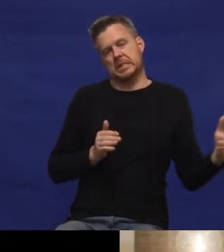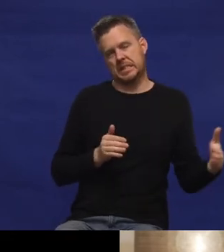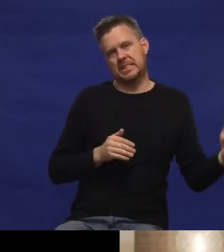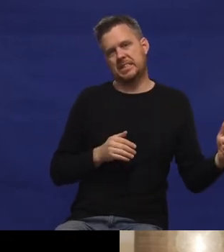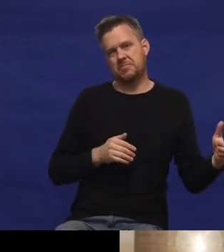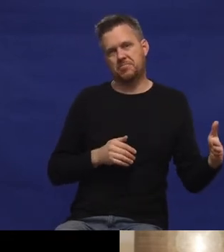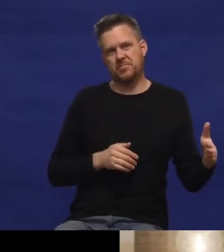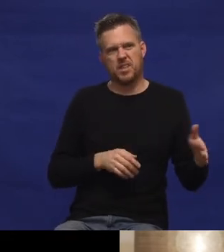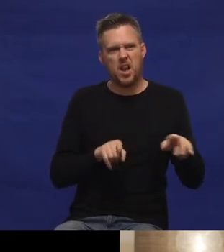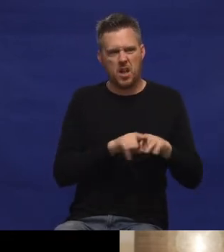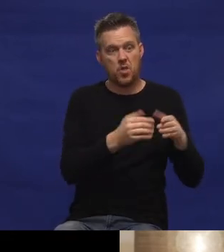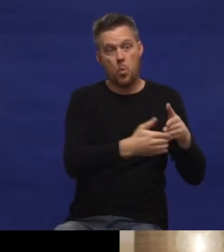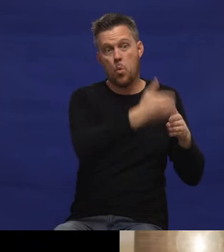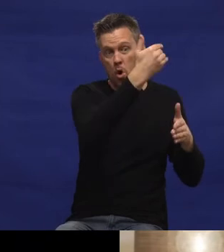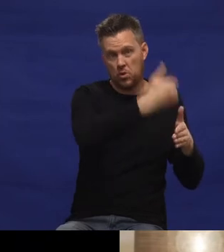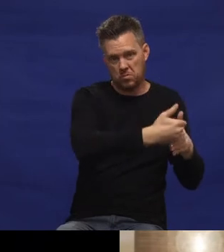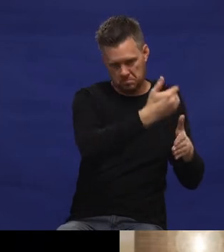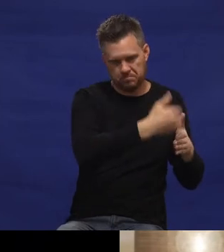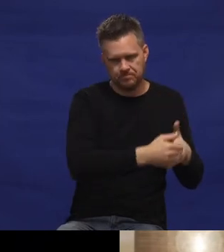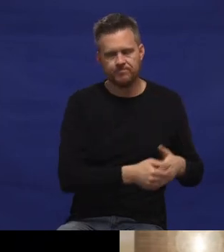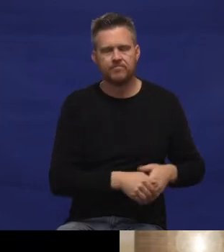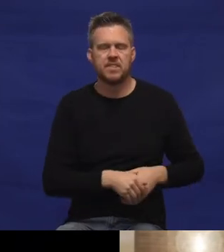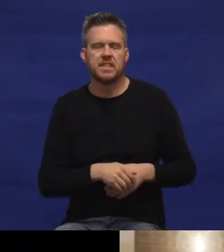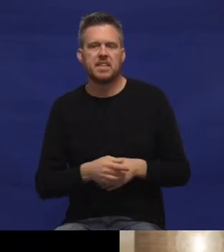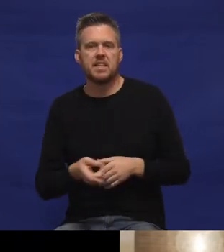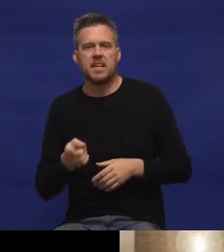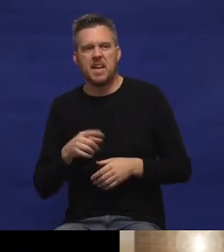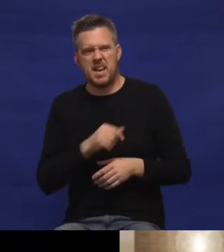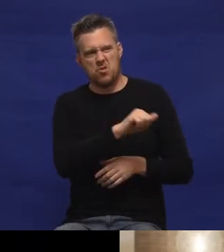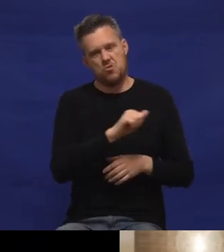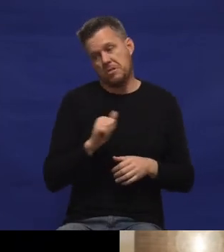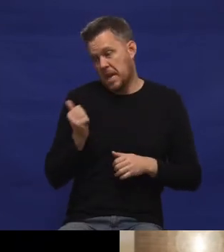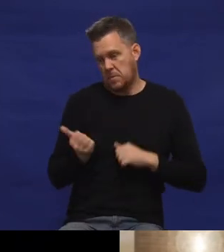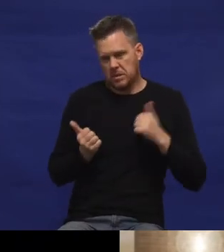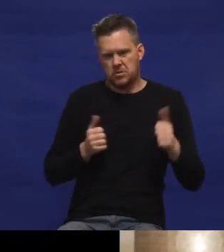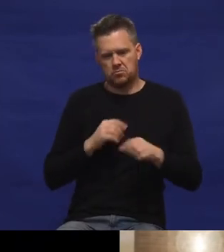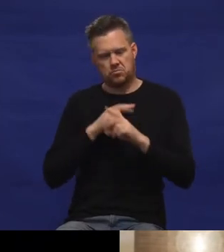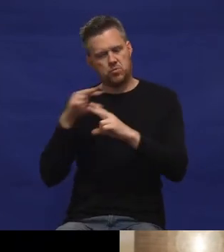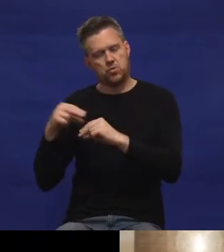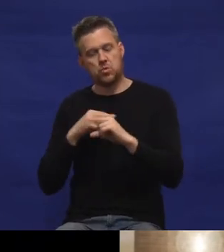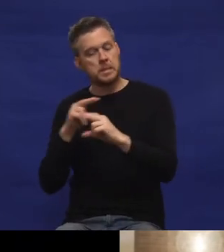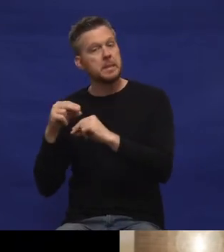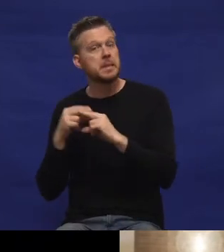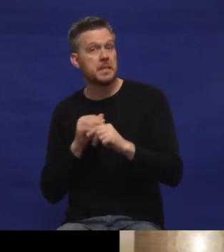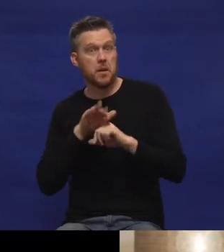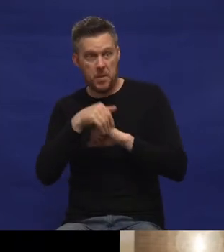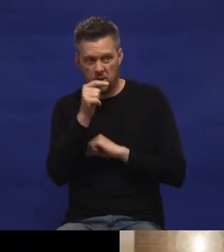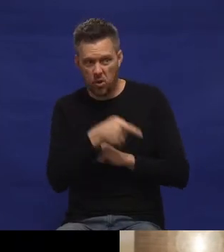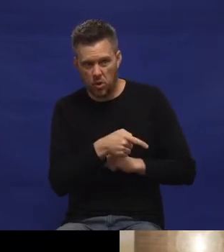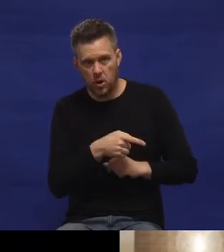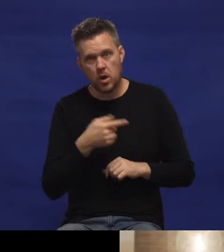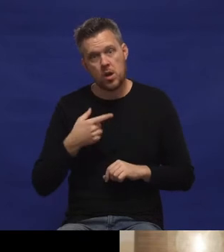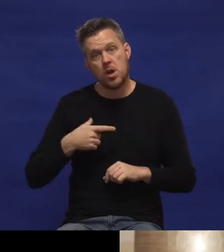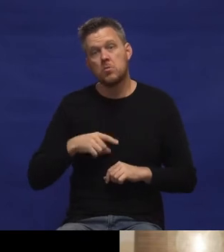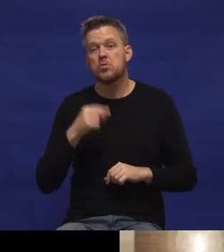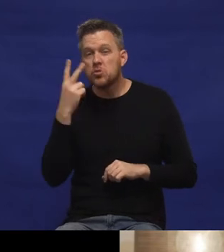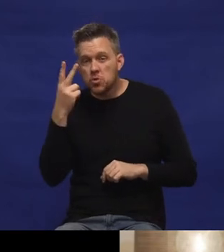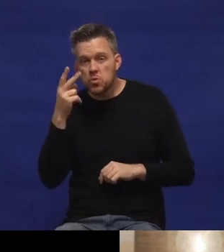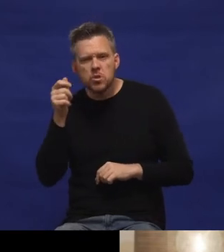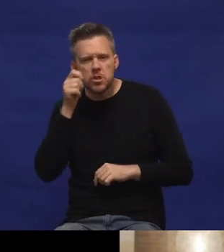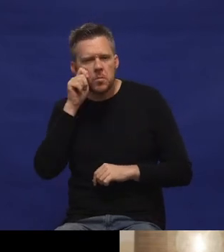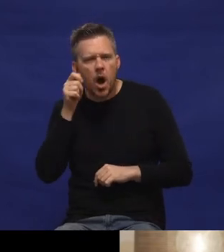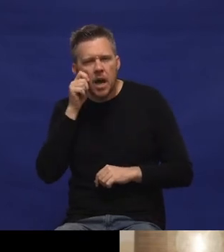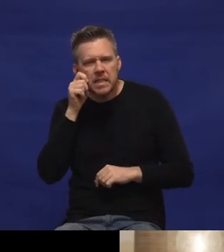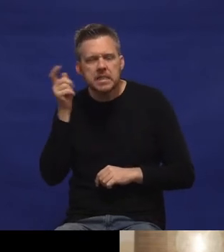wall. You can't get further away from the center of town than that. And the neighbors would have been talking about her. And we know this to be true because one day two spies